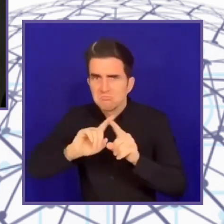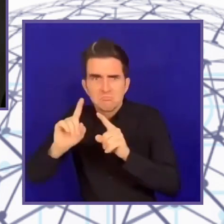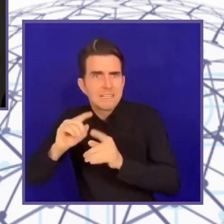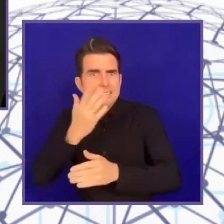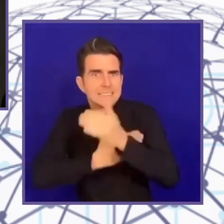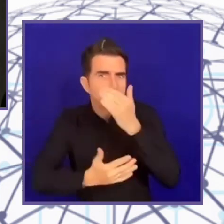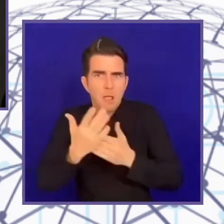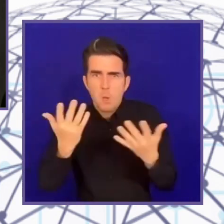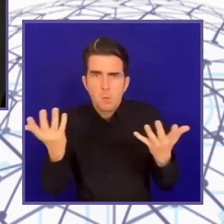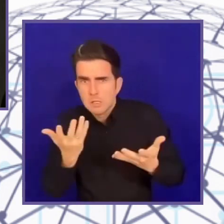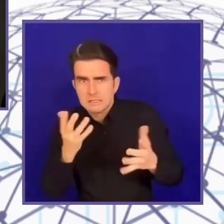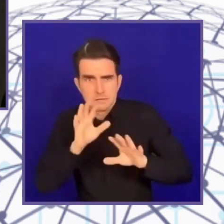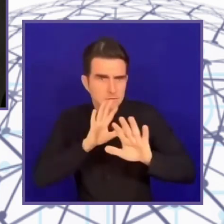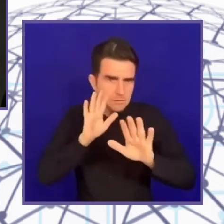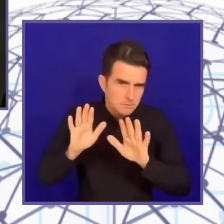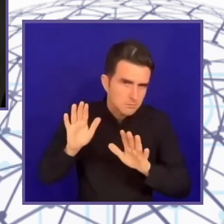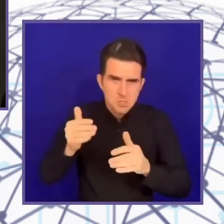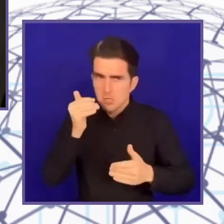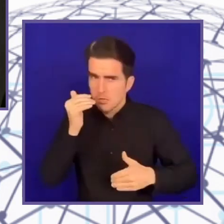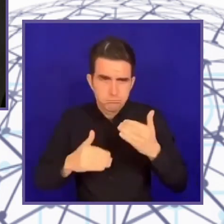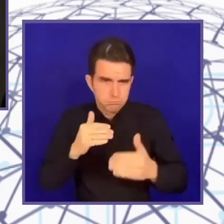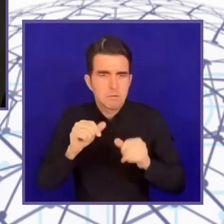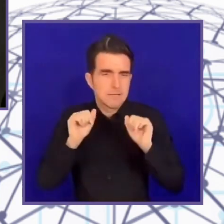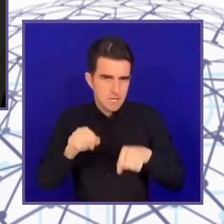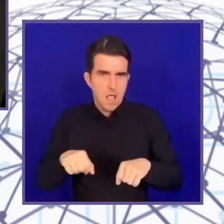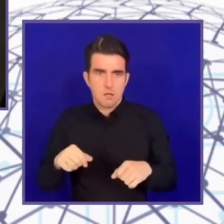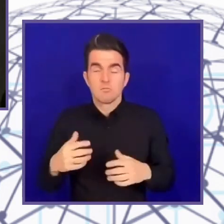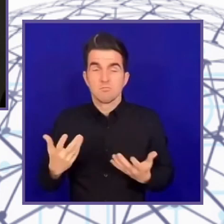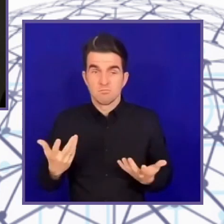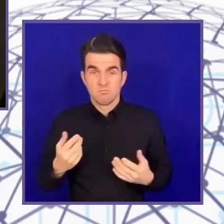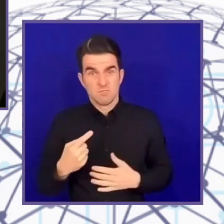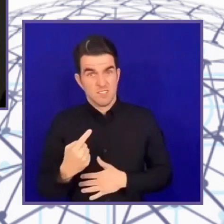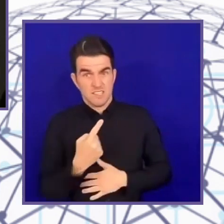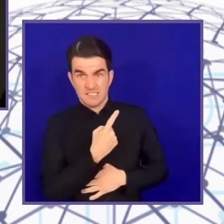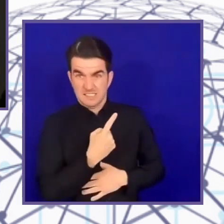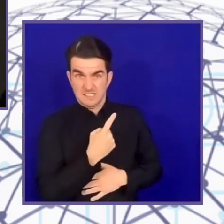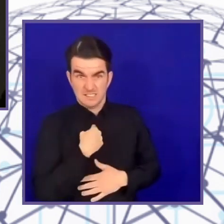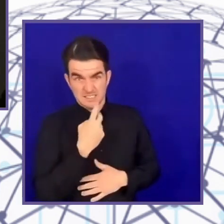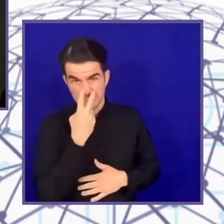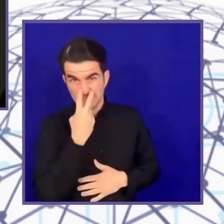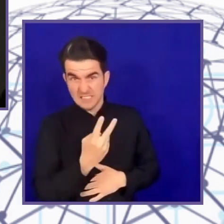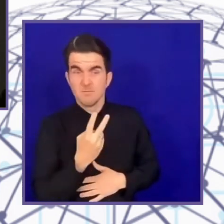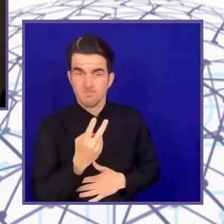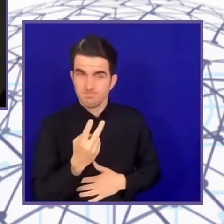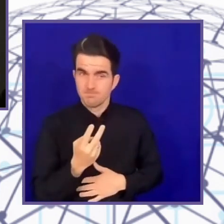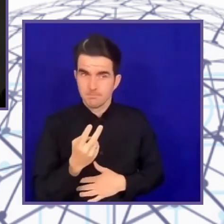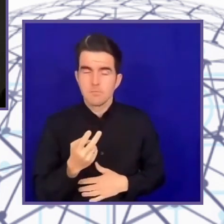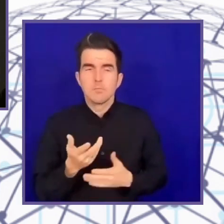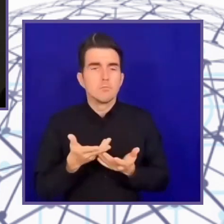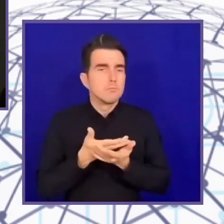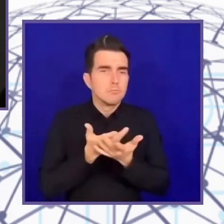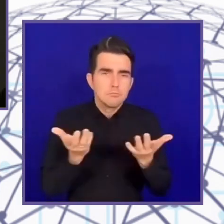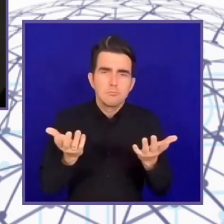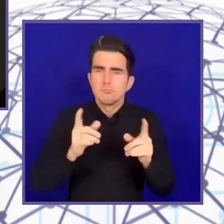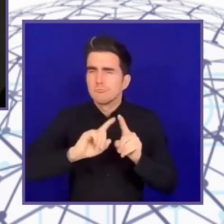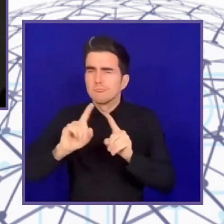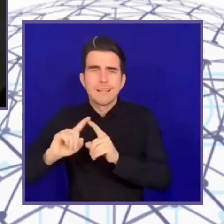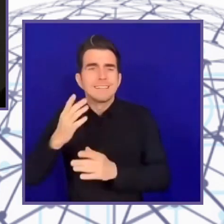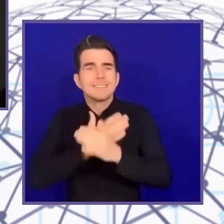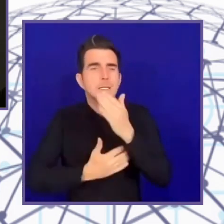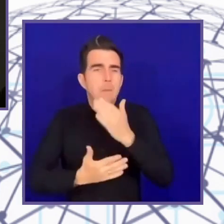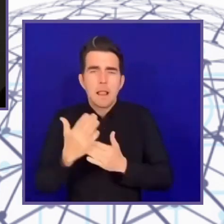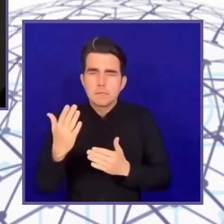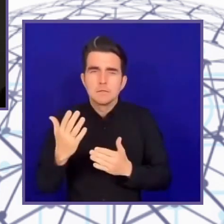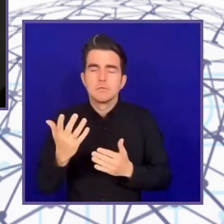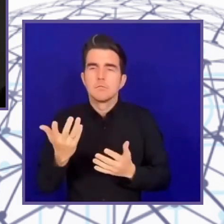of disabilities. And the same goes for all other humanitarian emergencies, the one in Marrakesh. You see countries